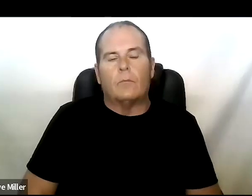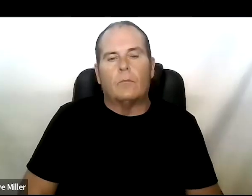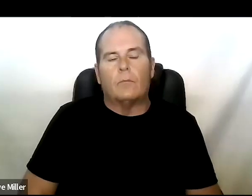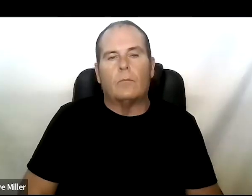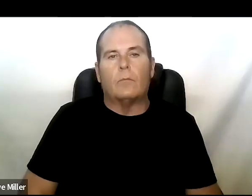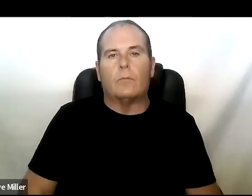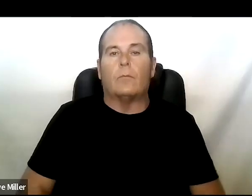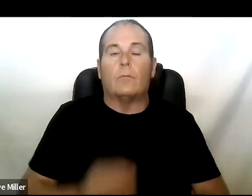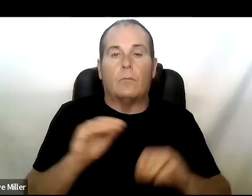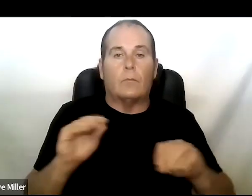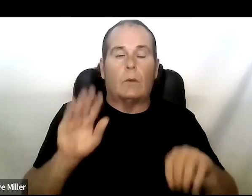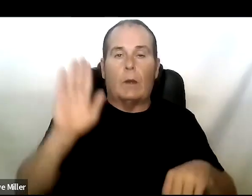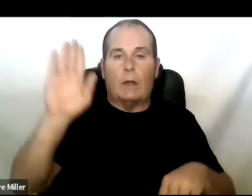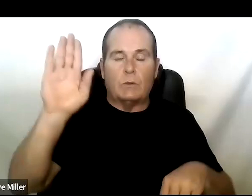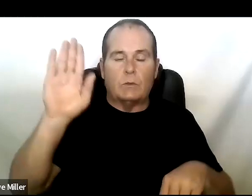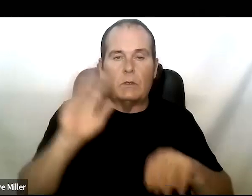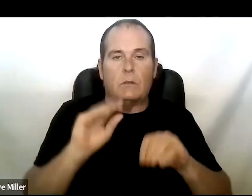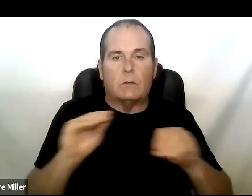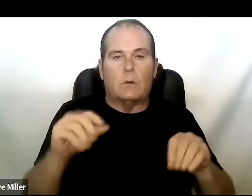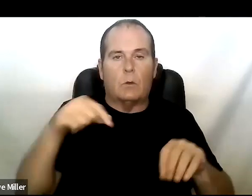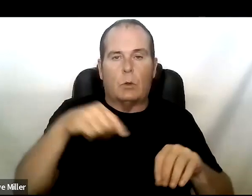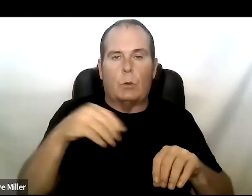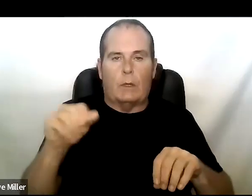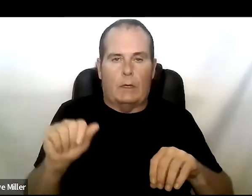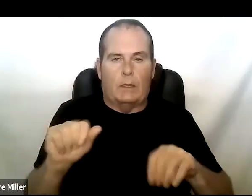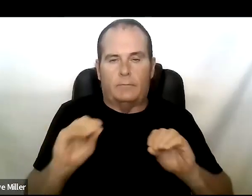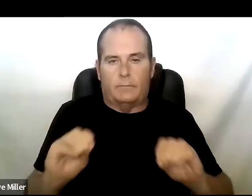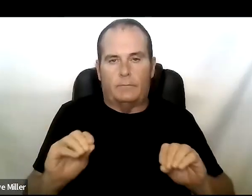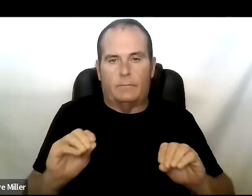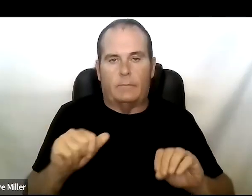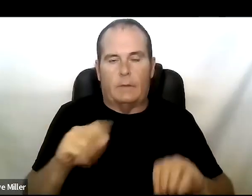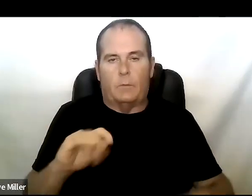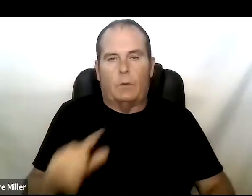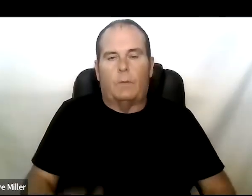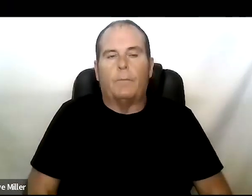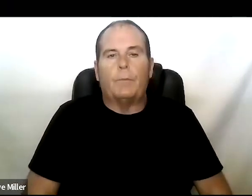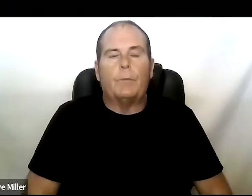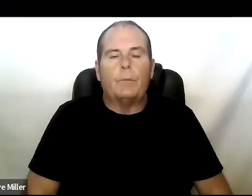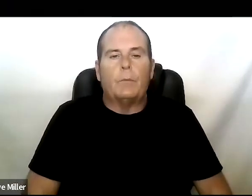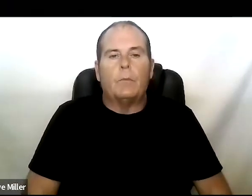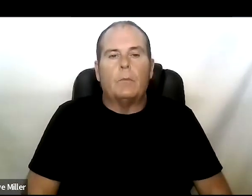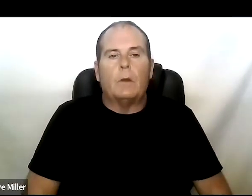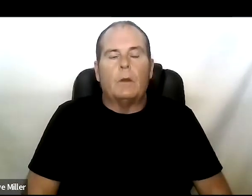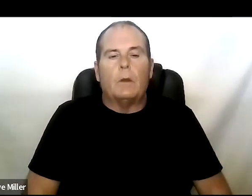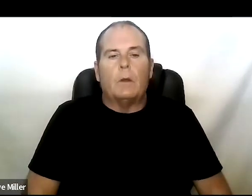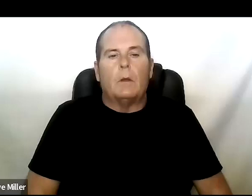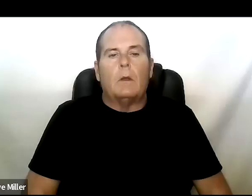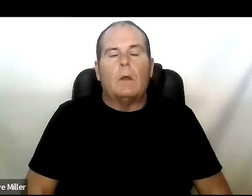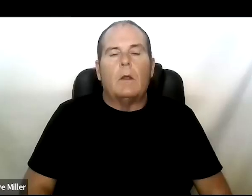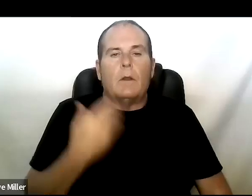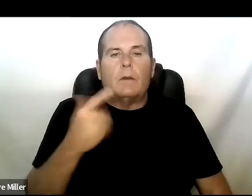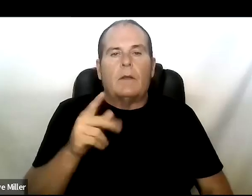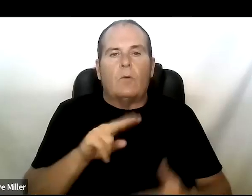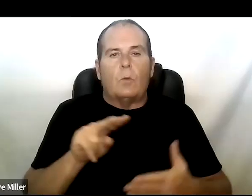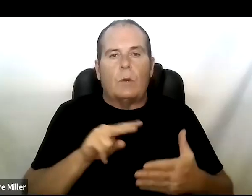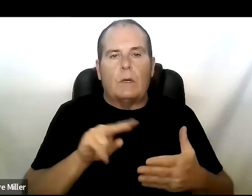There are no hands raised or Q&A. April. Thank you, Amanda, for reading those,